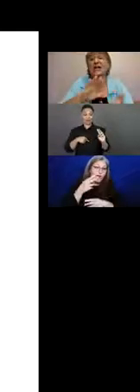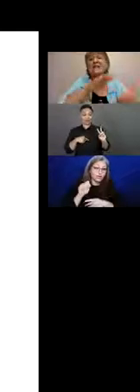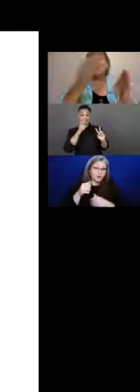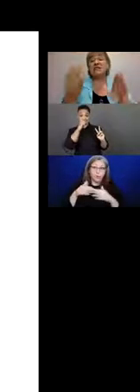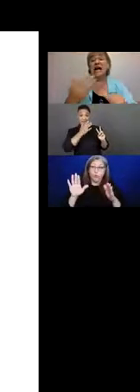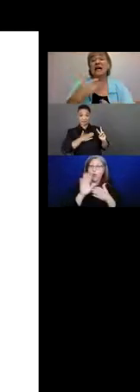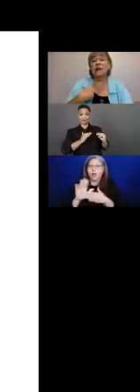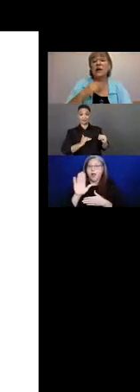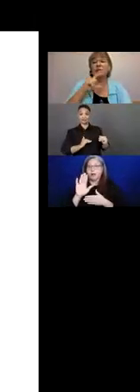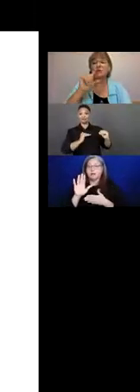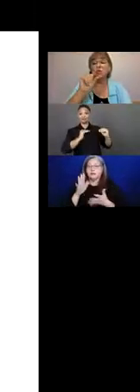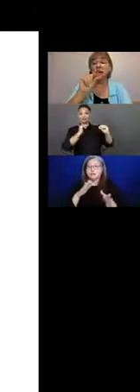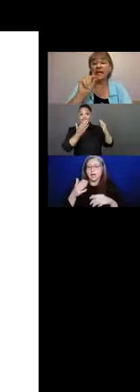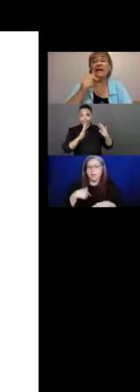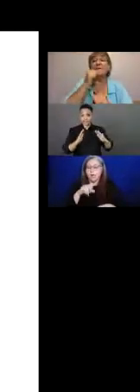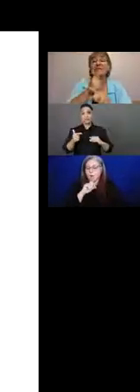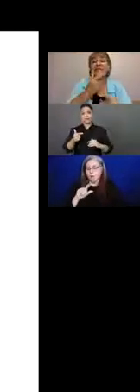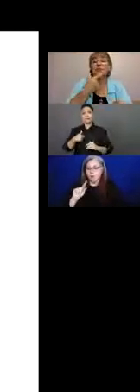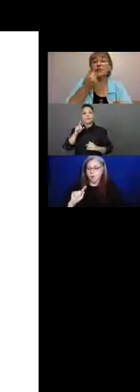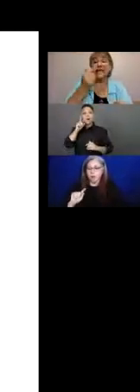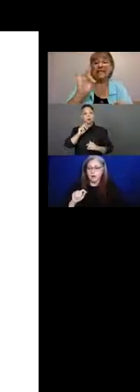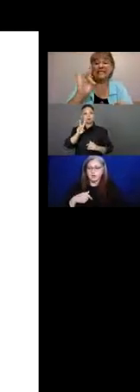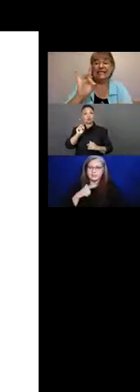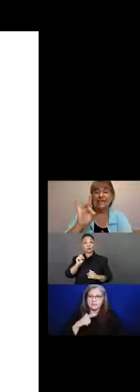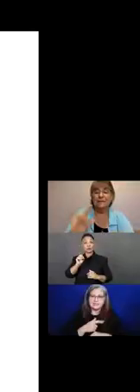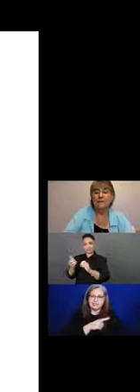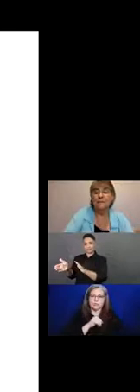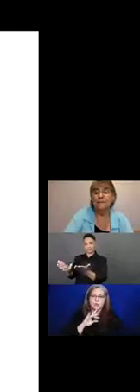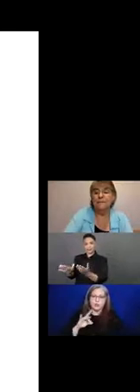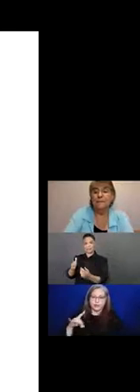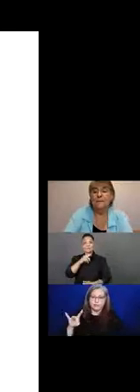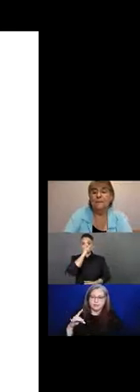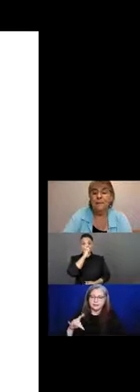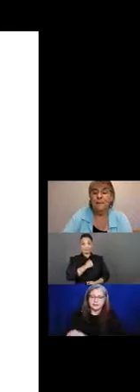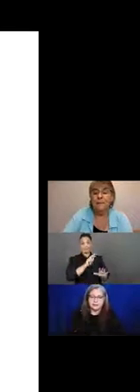college. And she died when I was 20. My sister was 18.